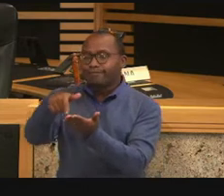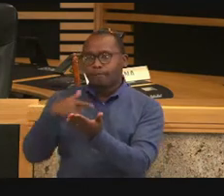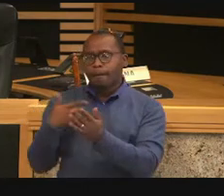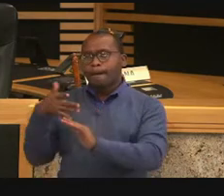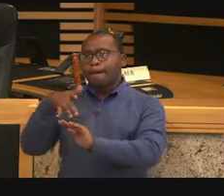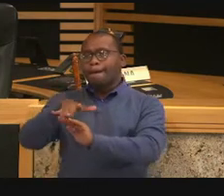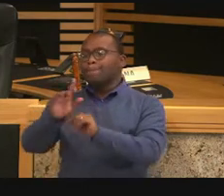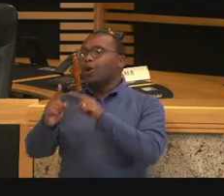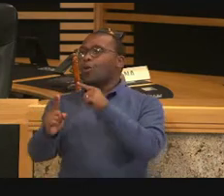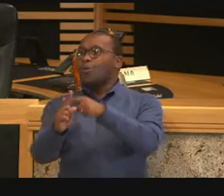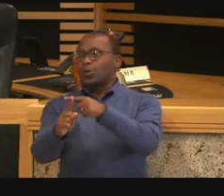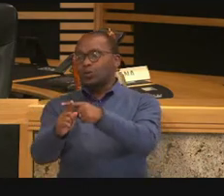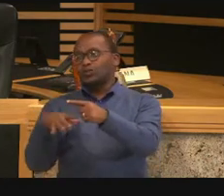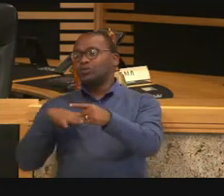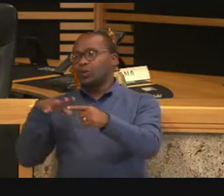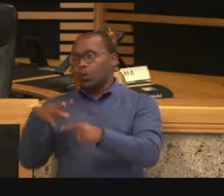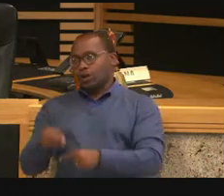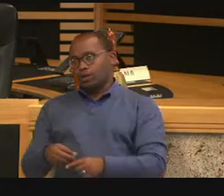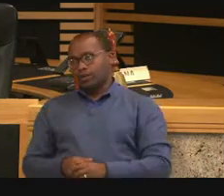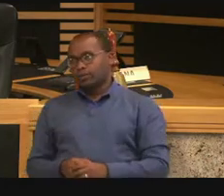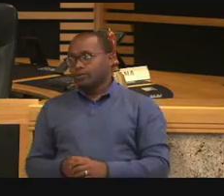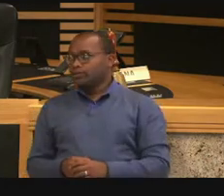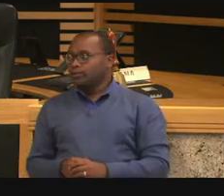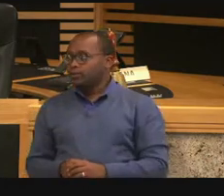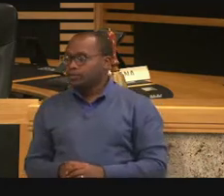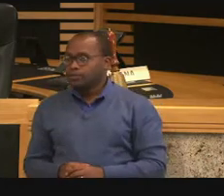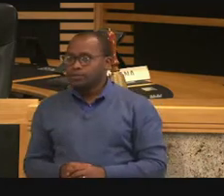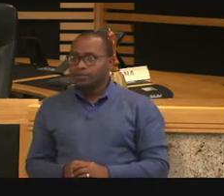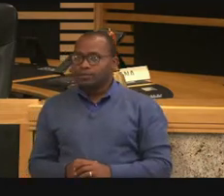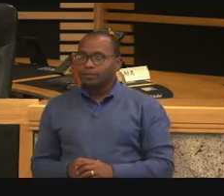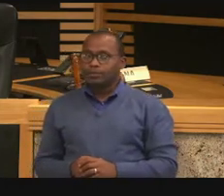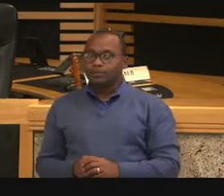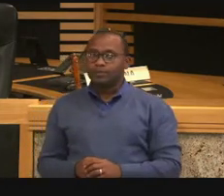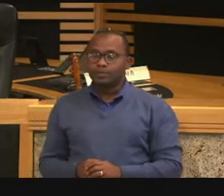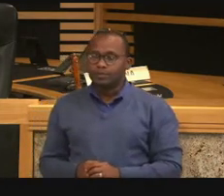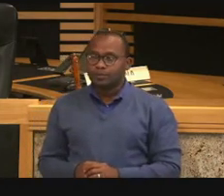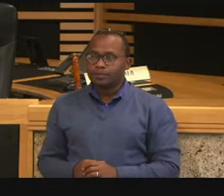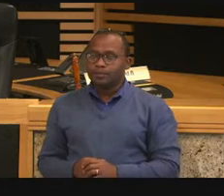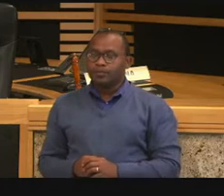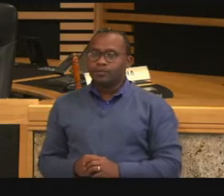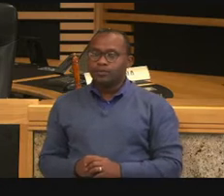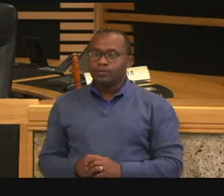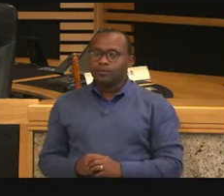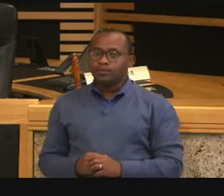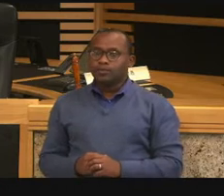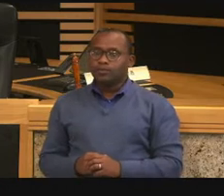that these members discover when they arrive in schools.